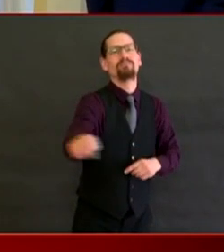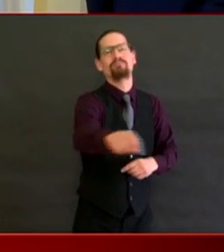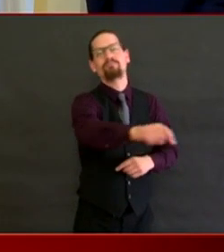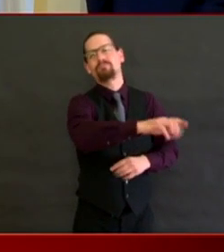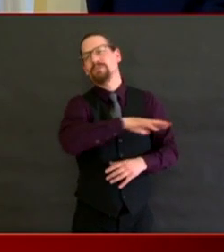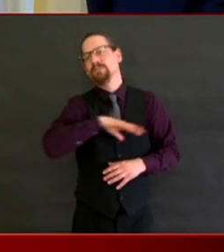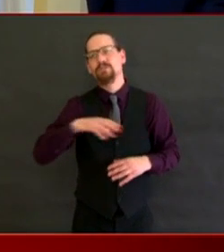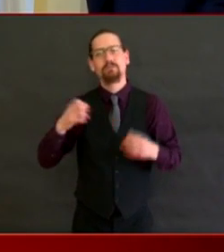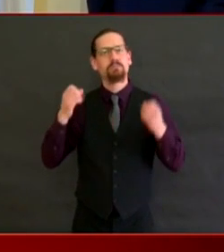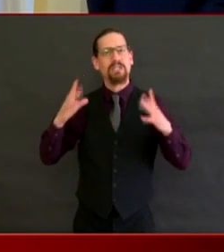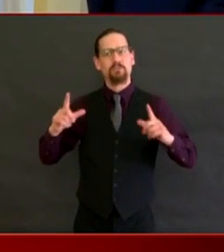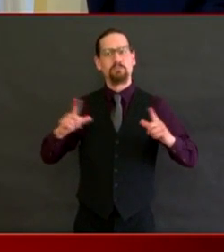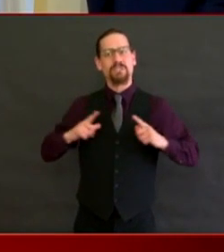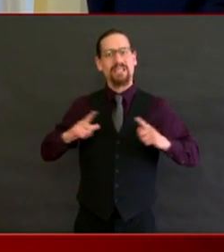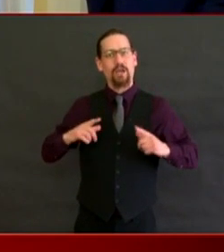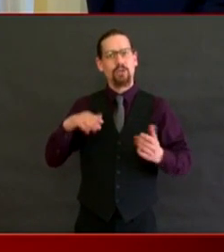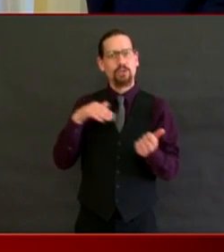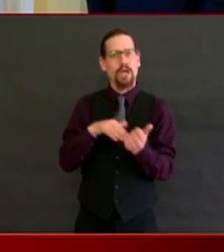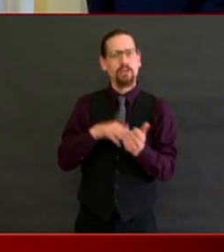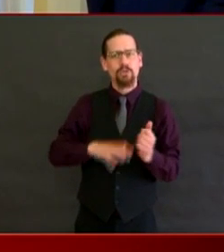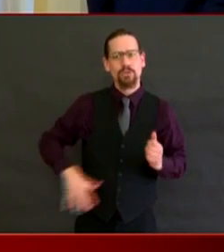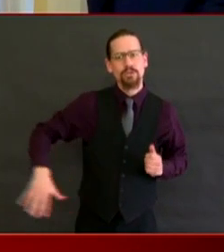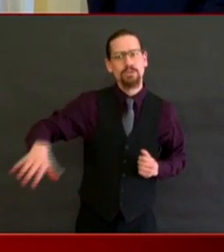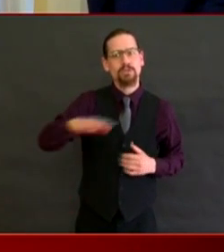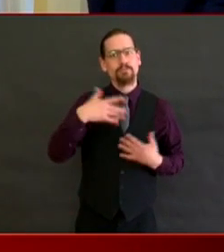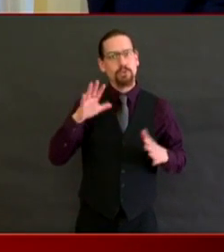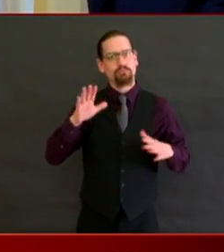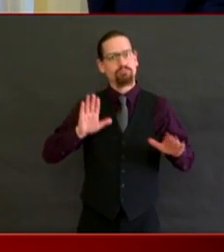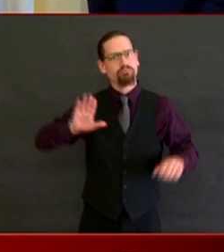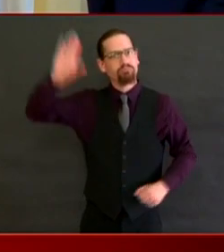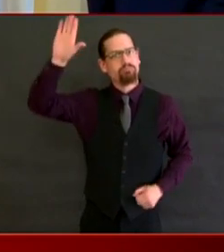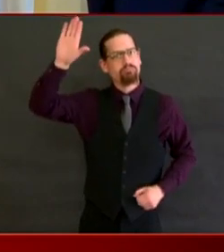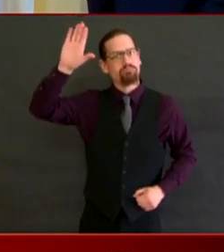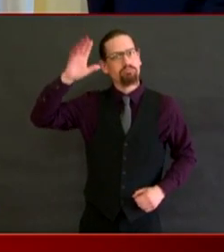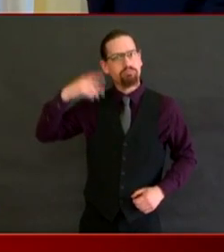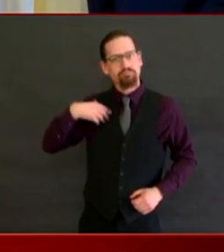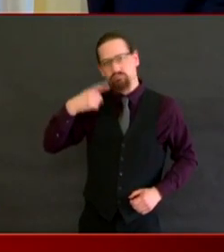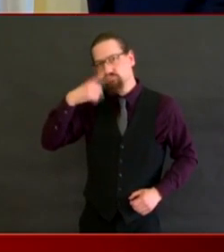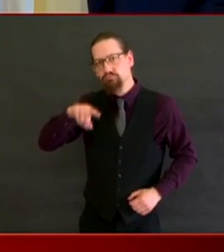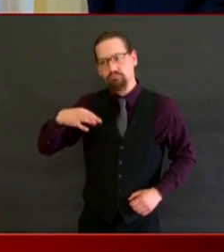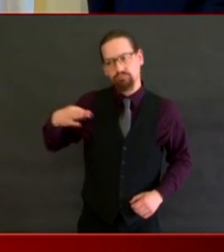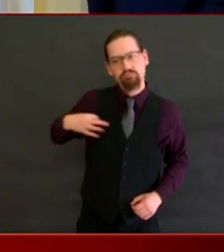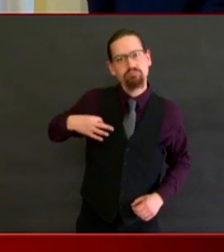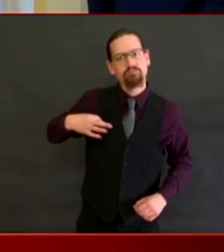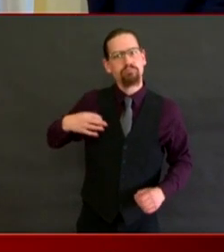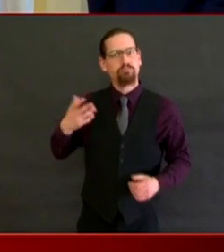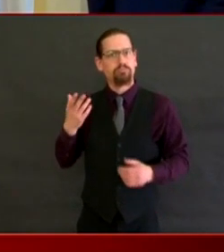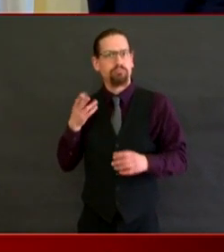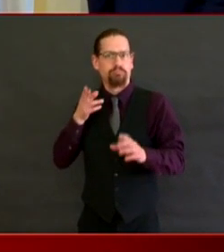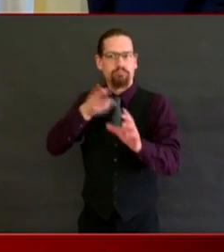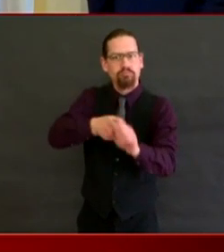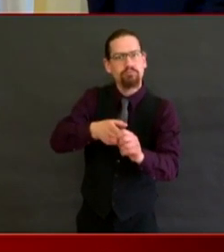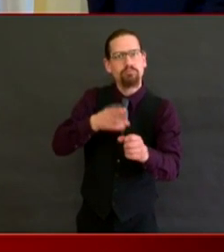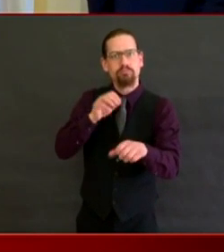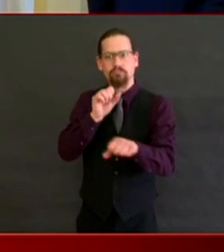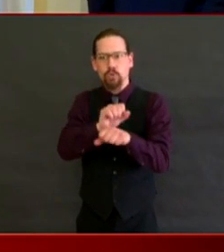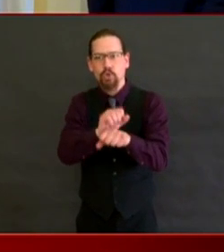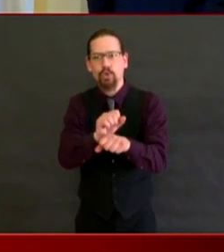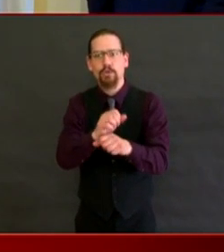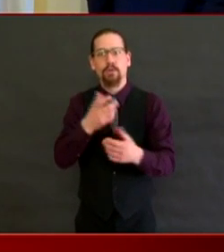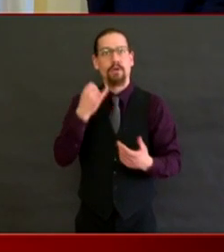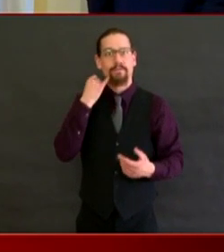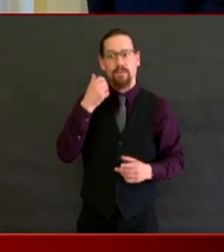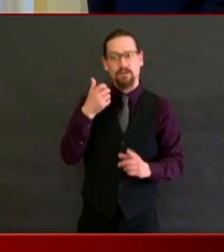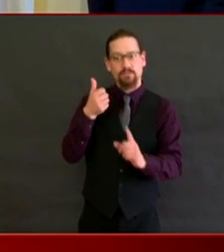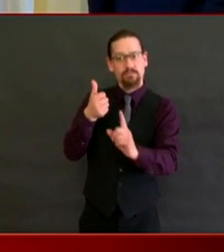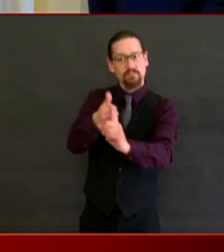retired doctors and nurses offering to volunteer, so that in the event if you do get sick or you need to go to the hospital, we got